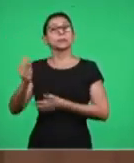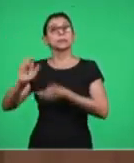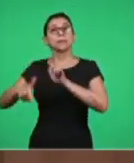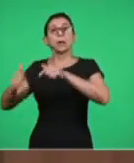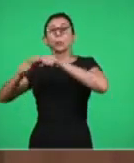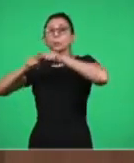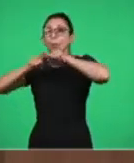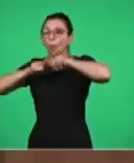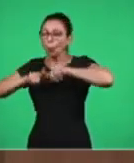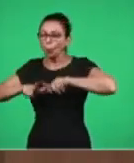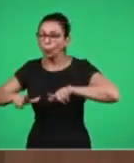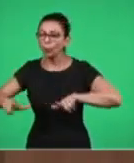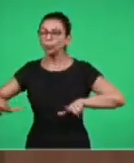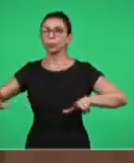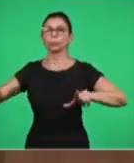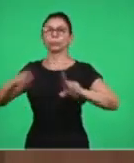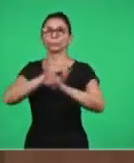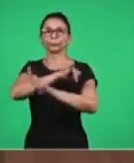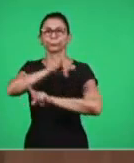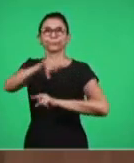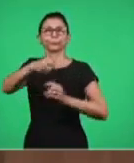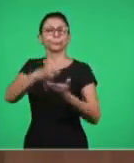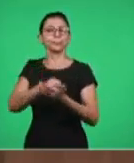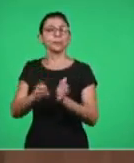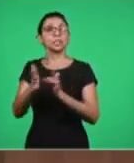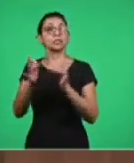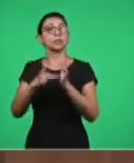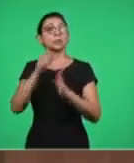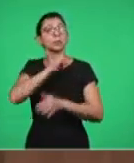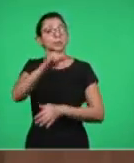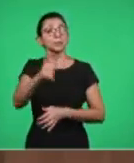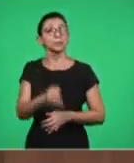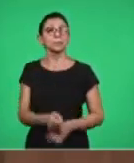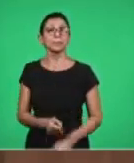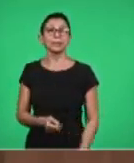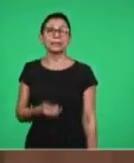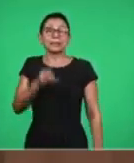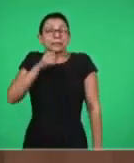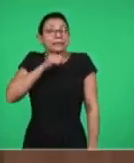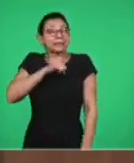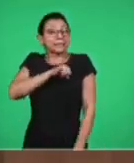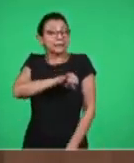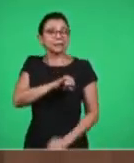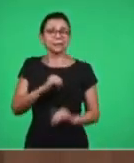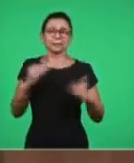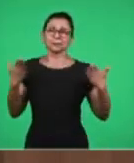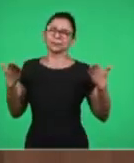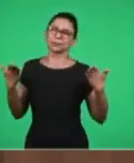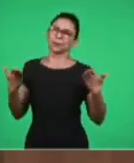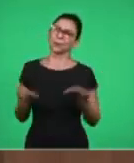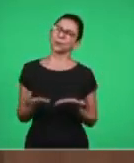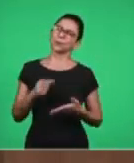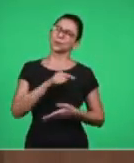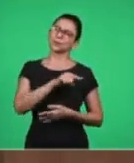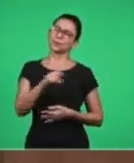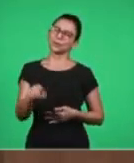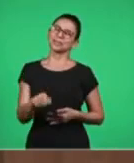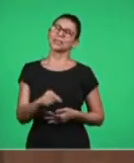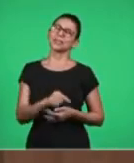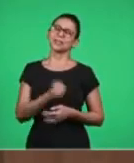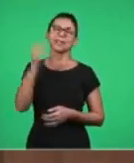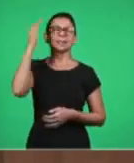Because you didn't know the day of your visitation. And Jesus laments, saying, oh, if only today you